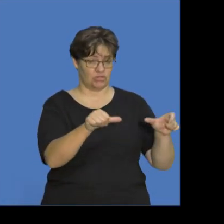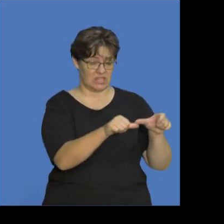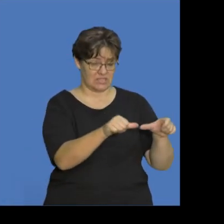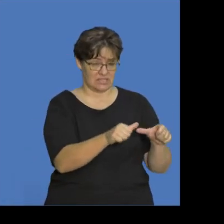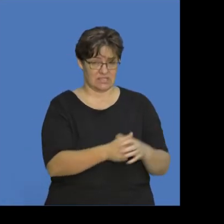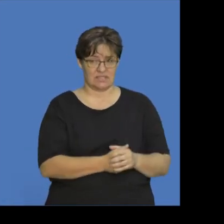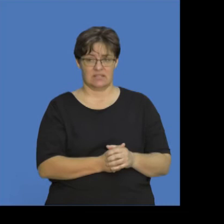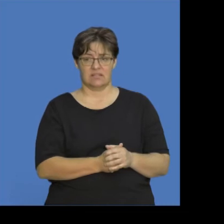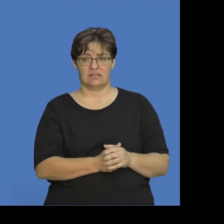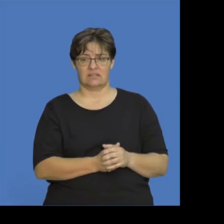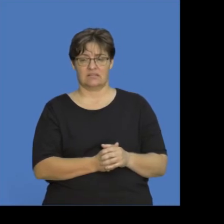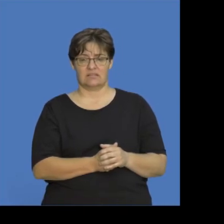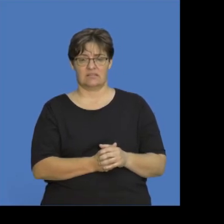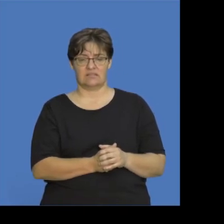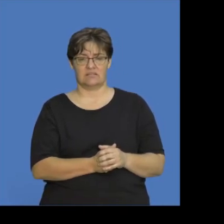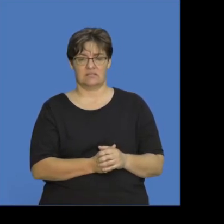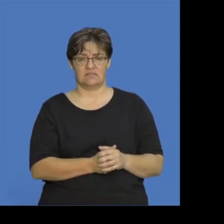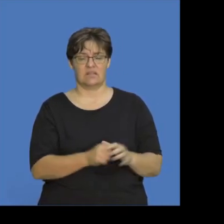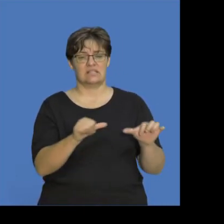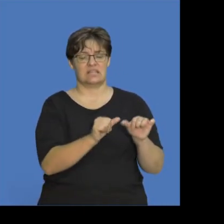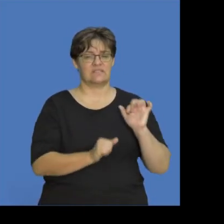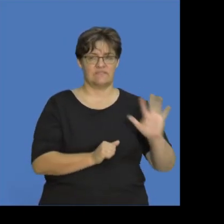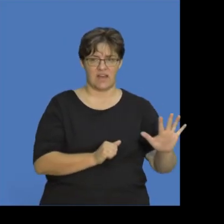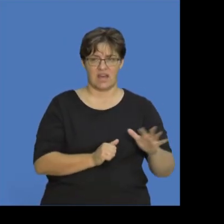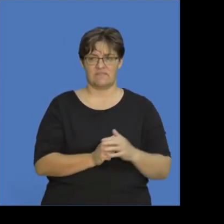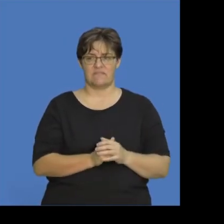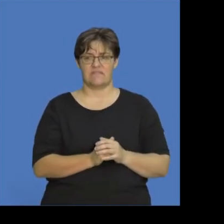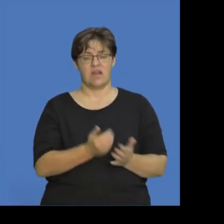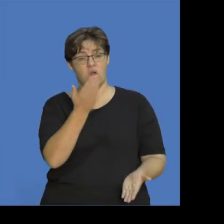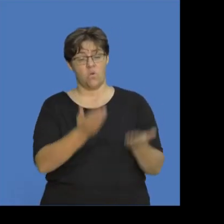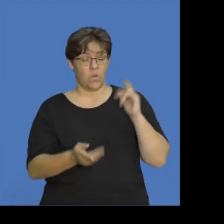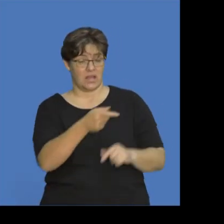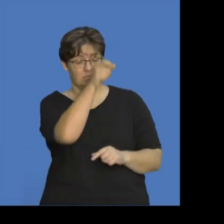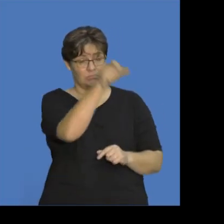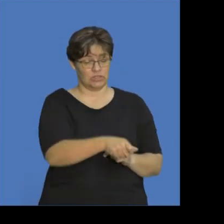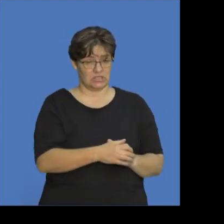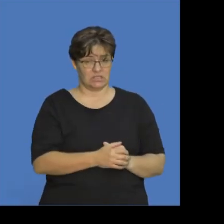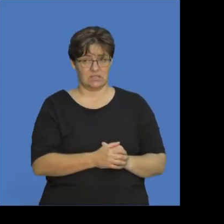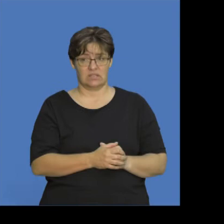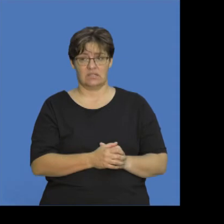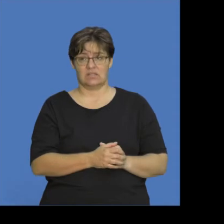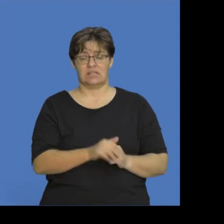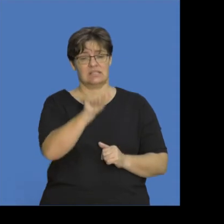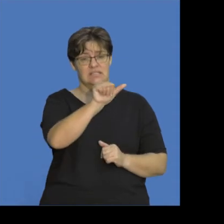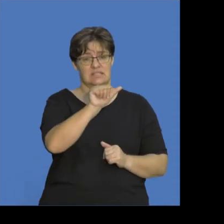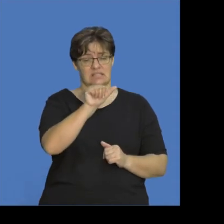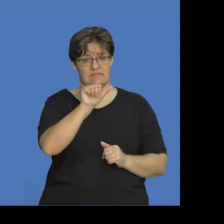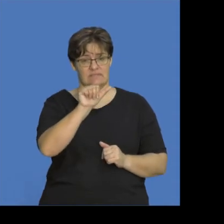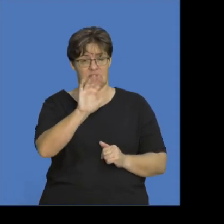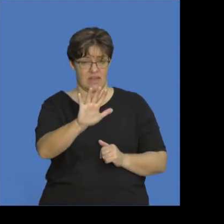size, which is a shoe size. So we have size 5, and the weight for this person